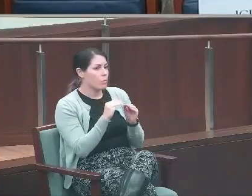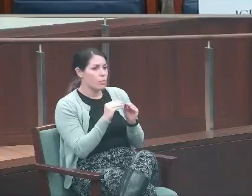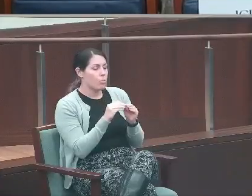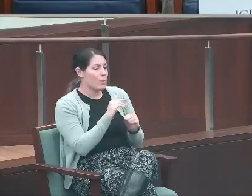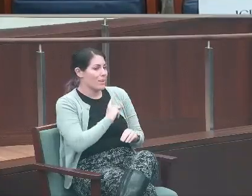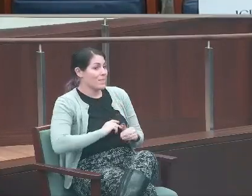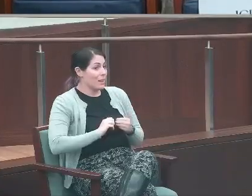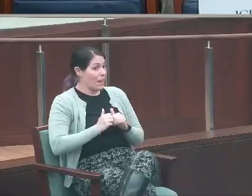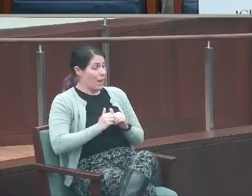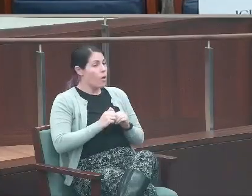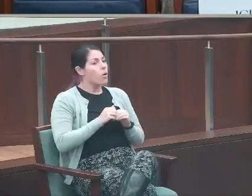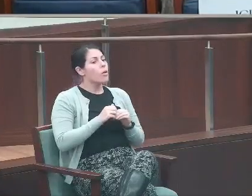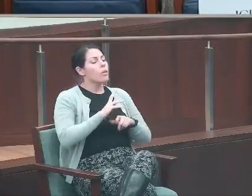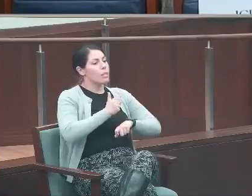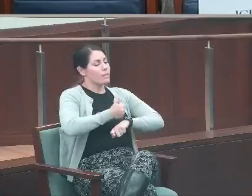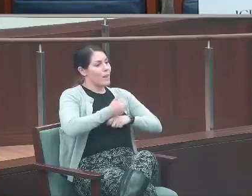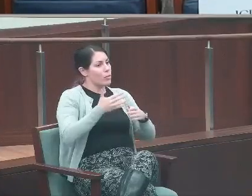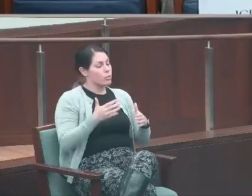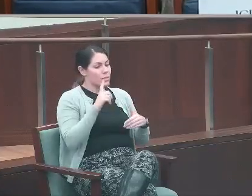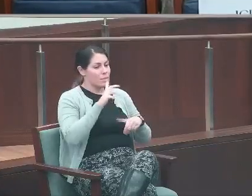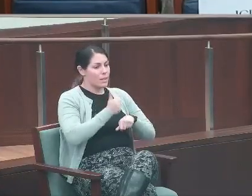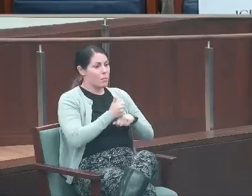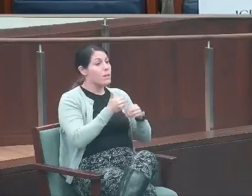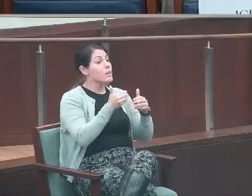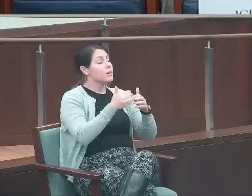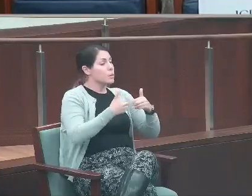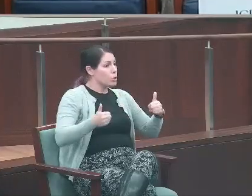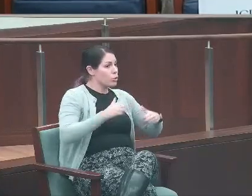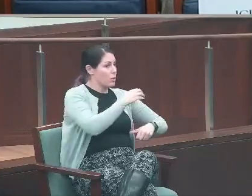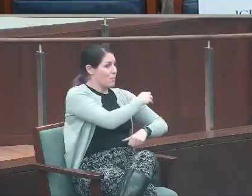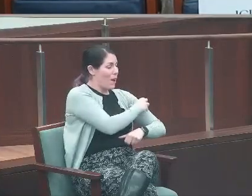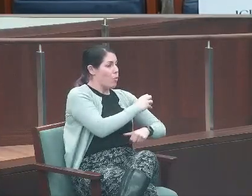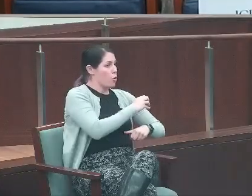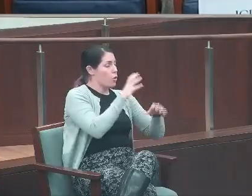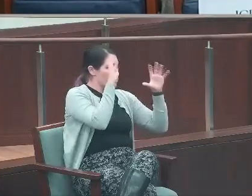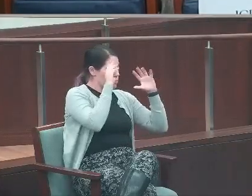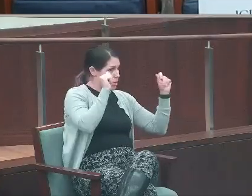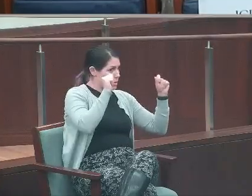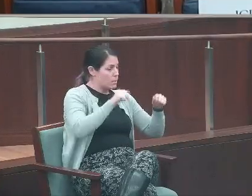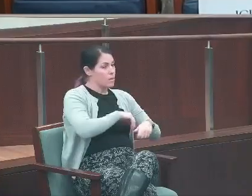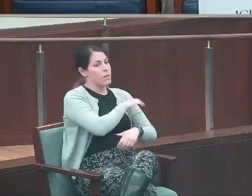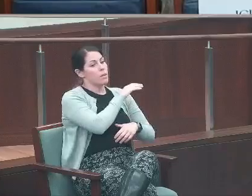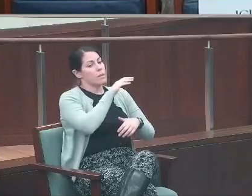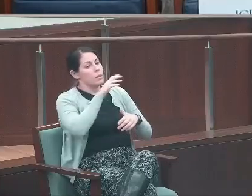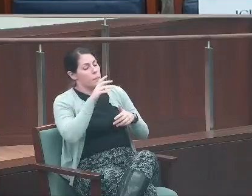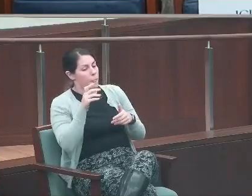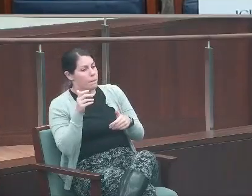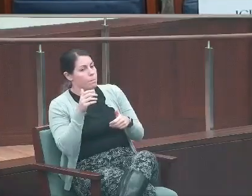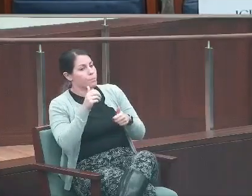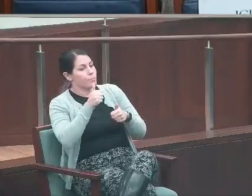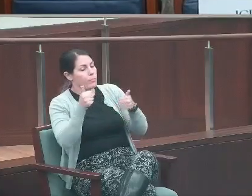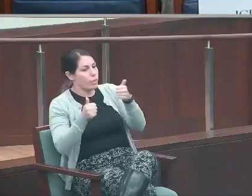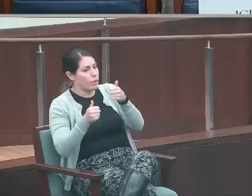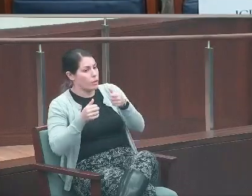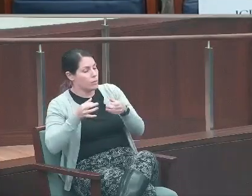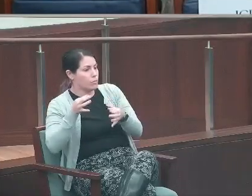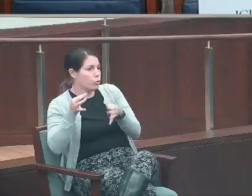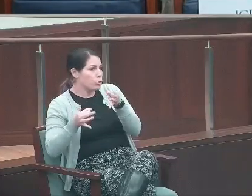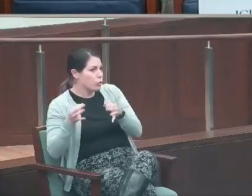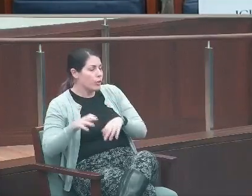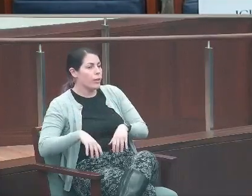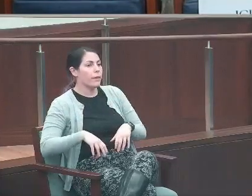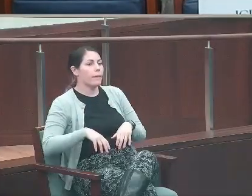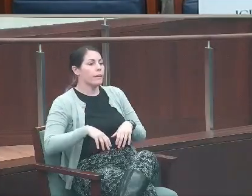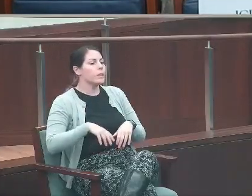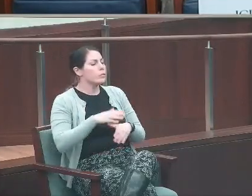the founders, was to separate power. They gave some power to Congress, they gave some power to the executive, they gave some power to the judiciary, they gave a lot of power to